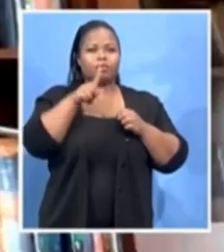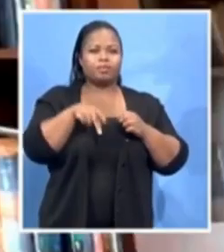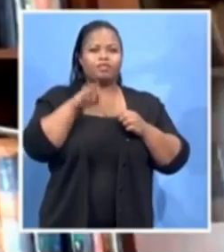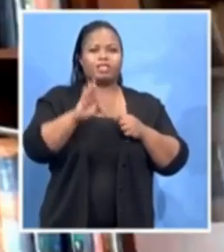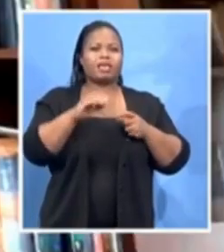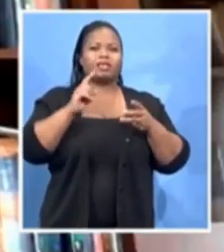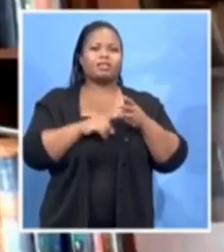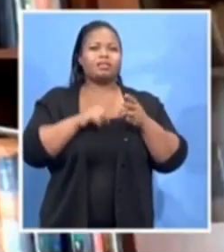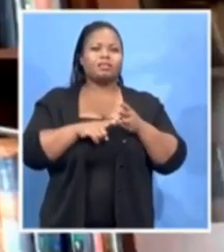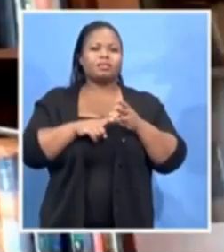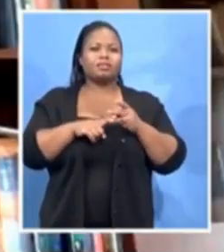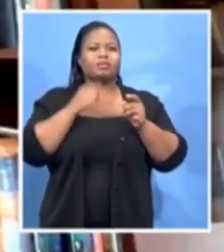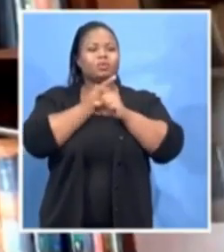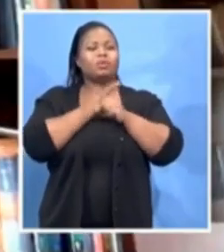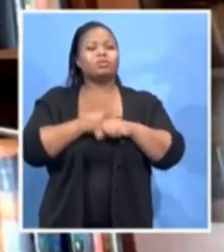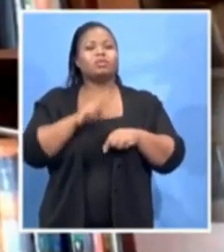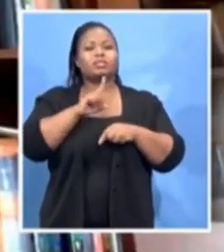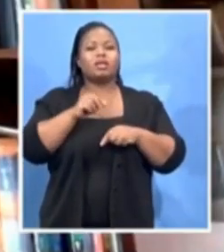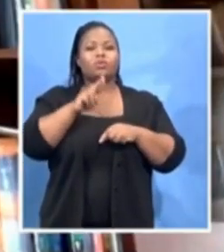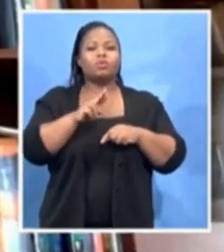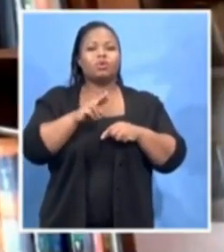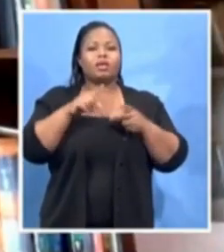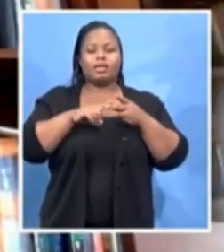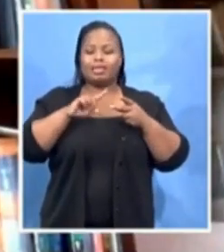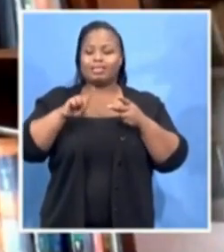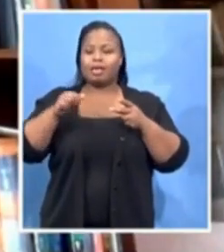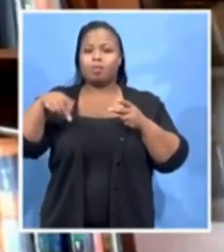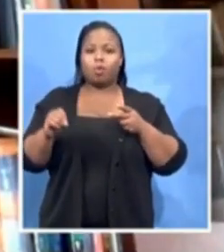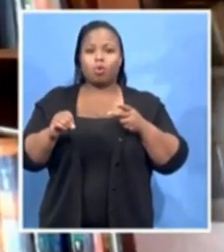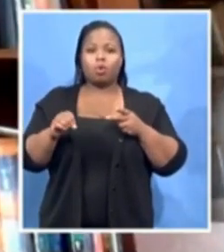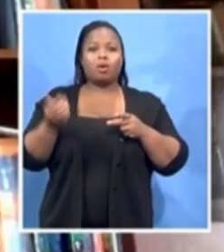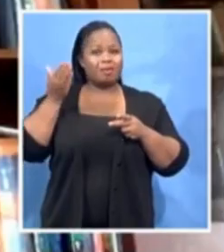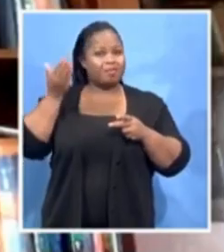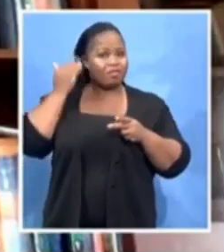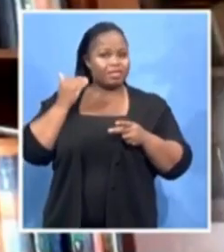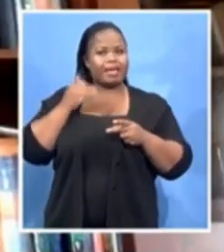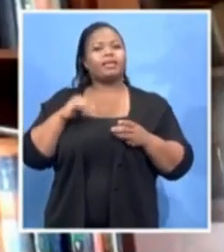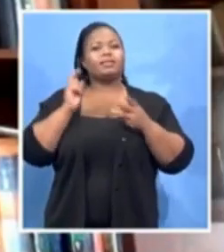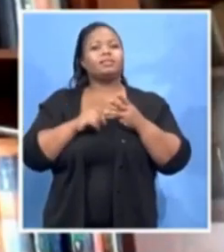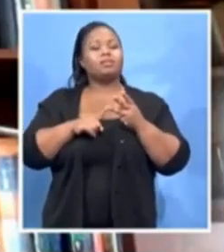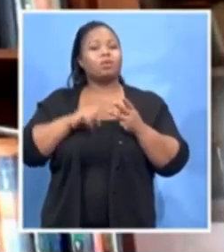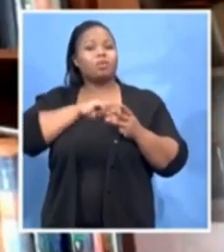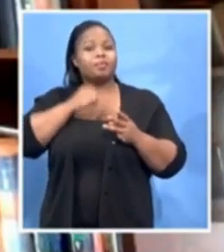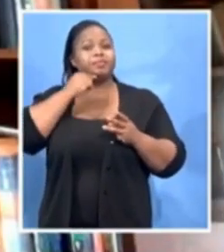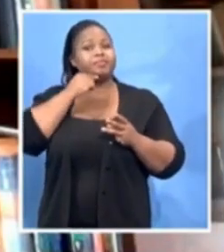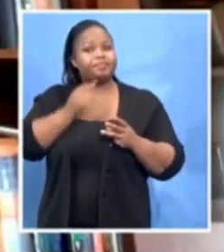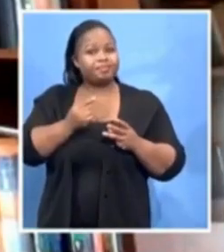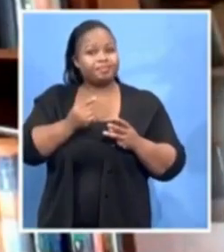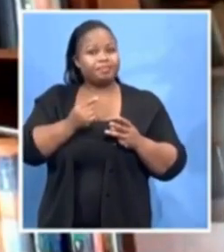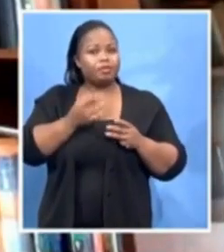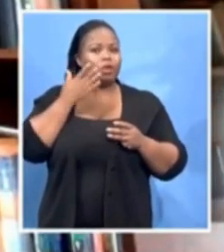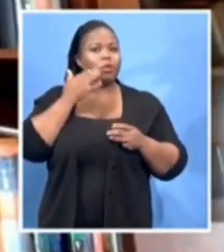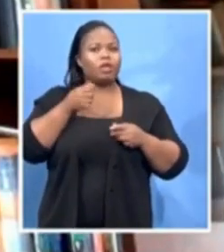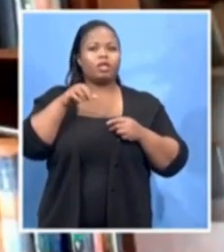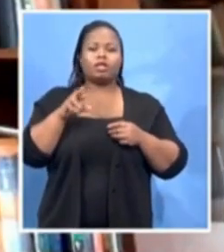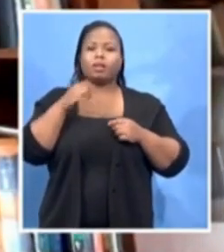ZANU-PF and ZAPU at that time, it is assumed that after Robert Mugabe and Joshua